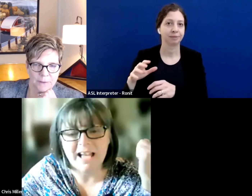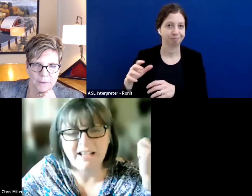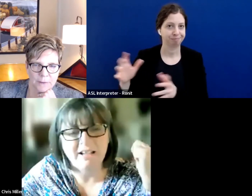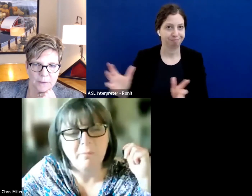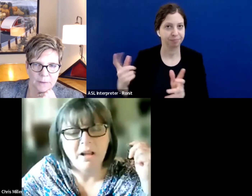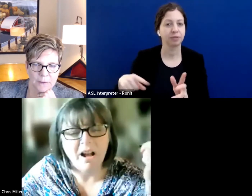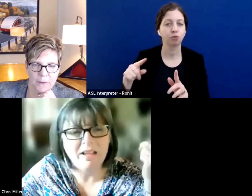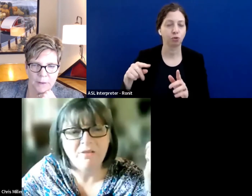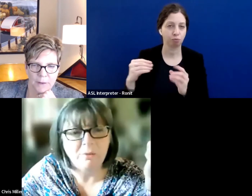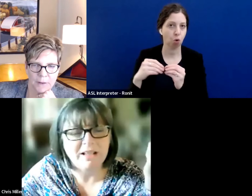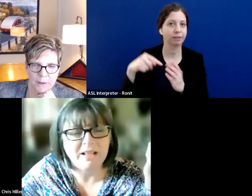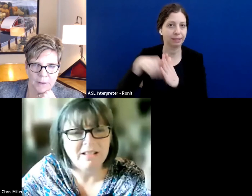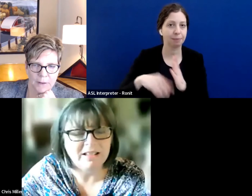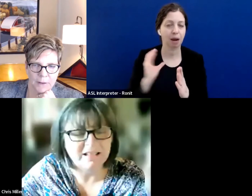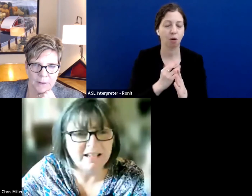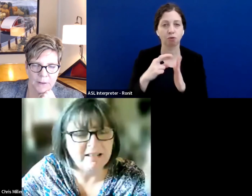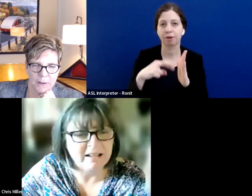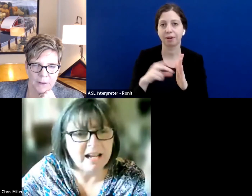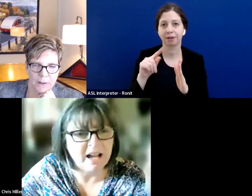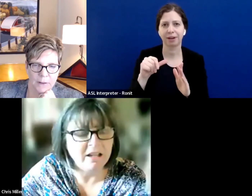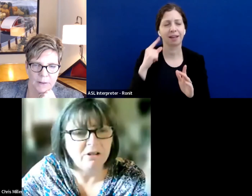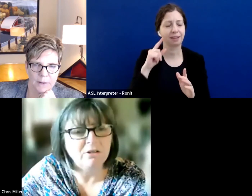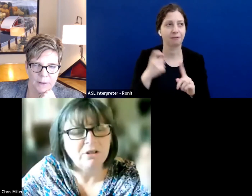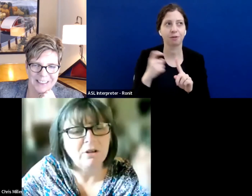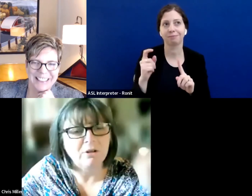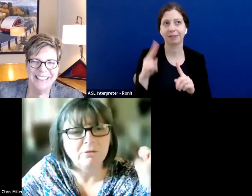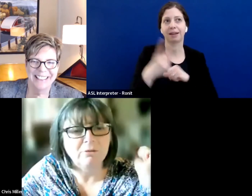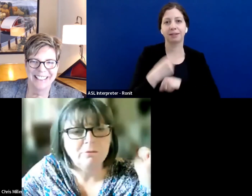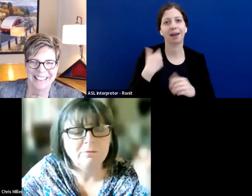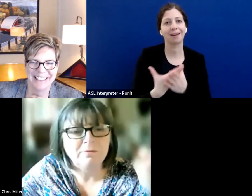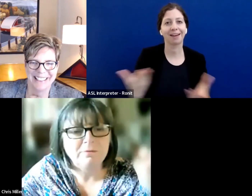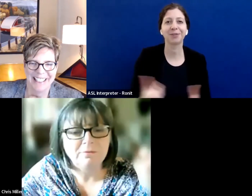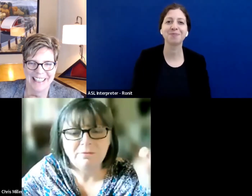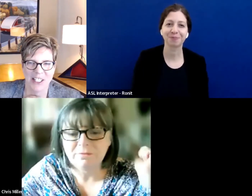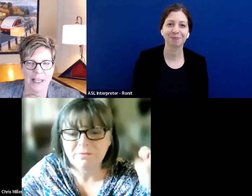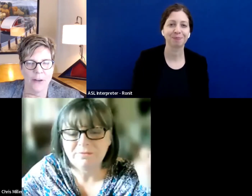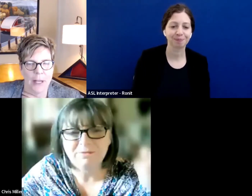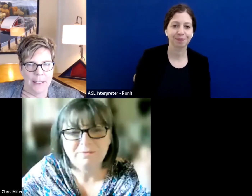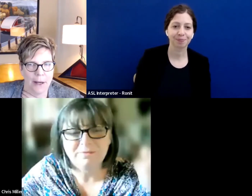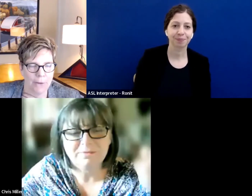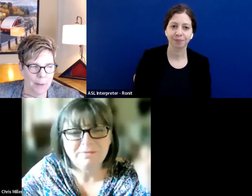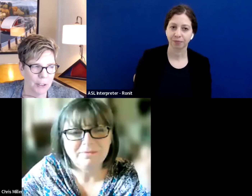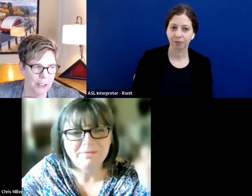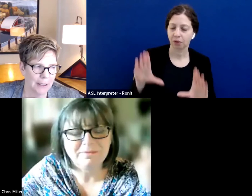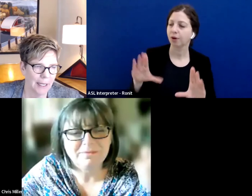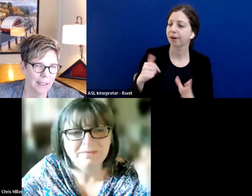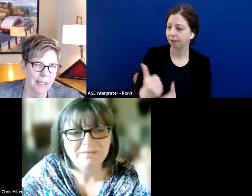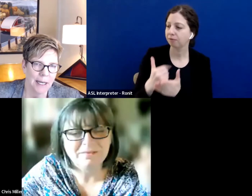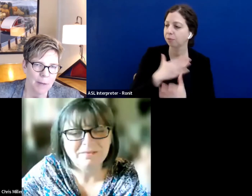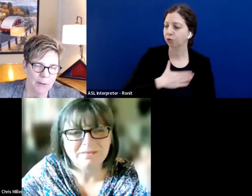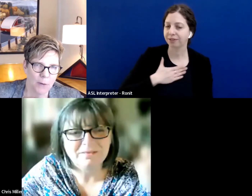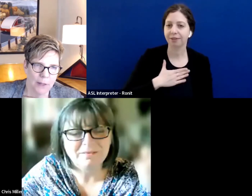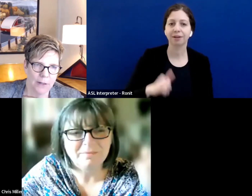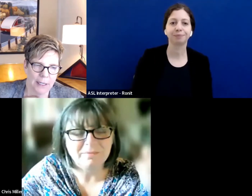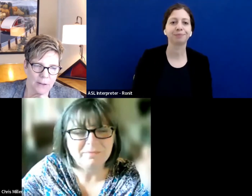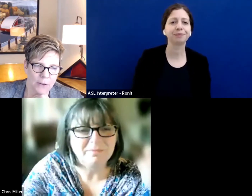data, I think since the second day that I got here. So that's great. That is helpful. I appreciate that.